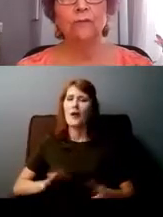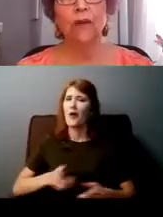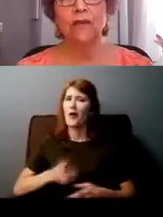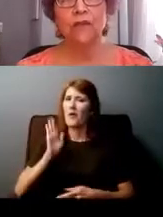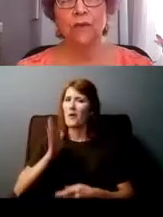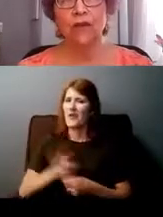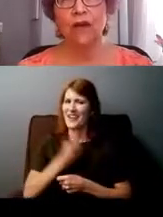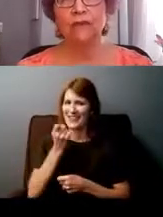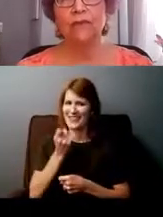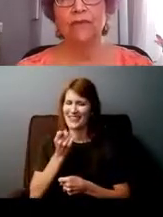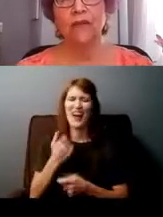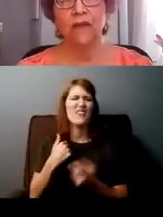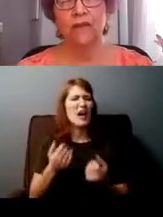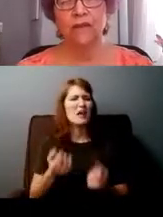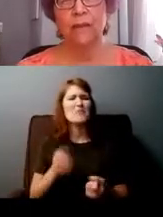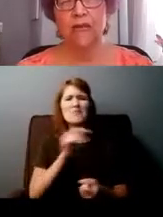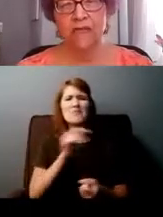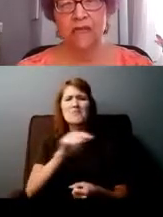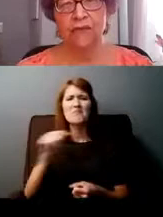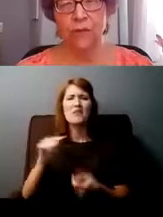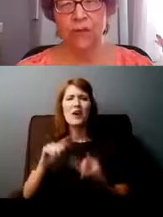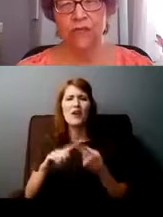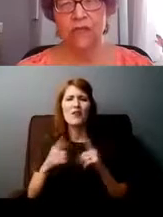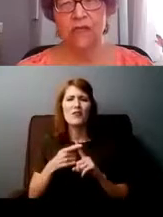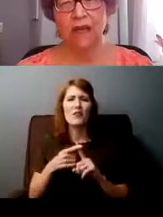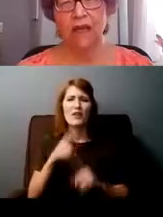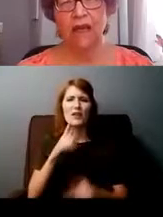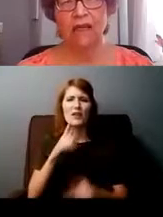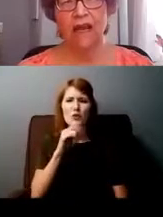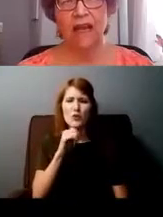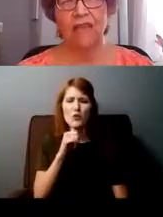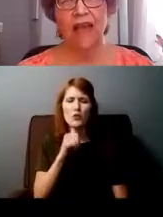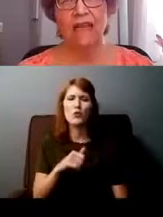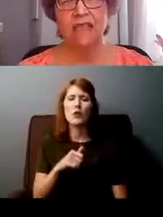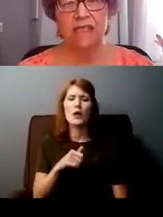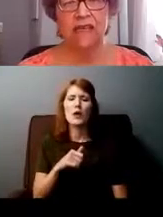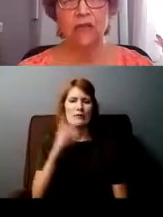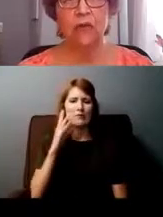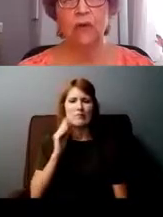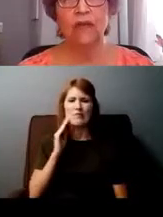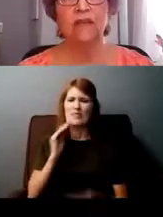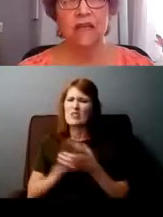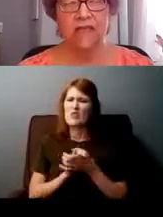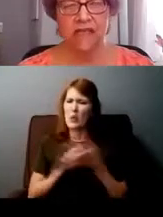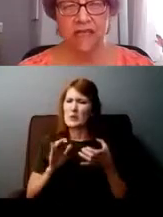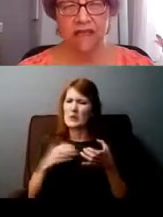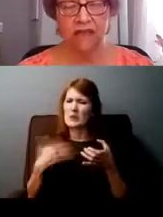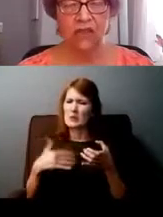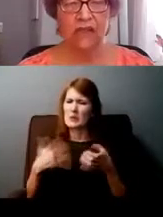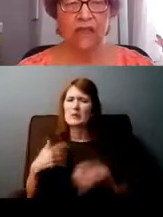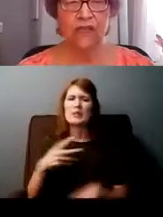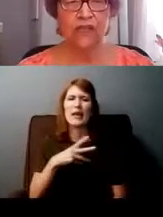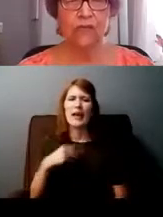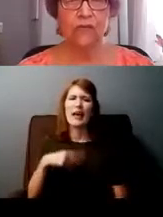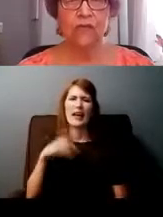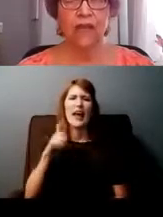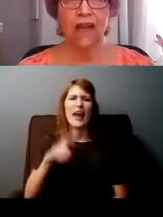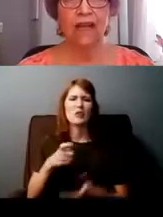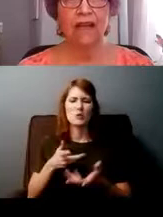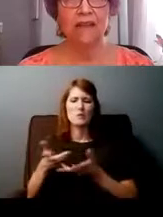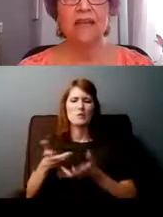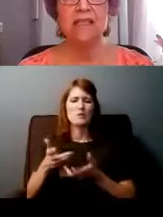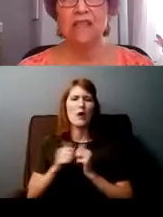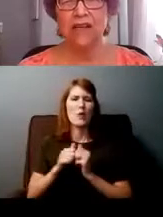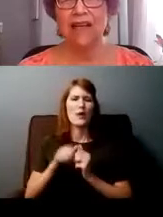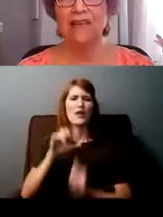number of friends who have gone through very, very many divorces and have had to deal with custody issues.